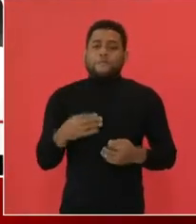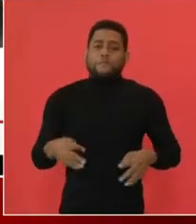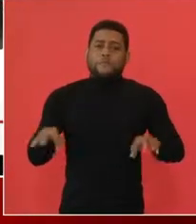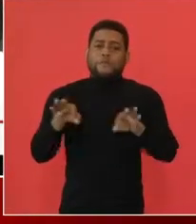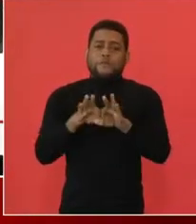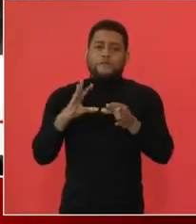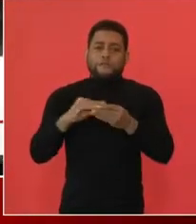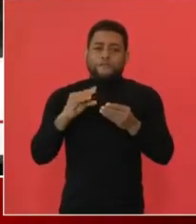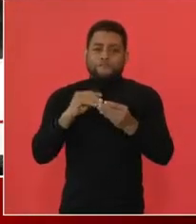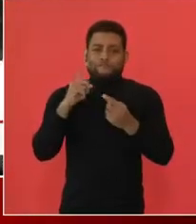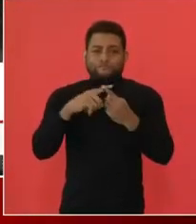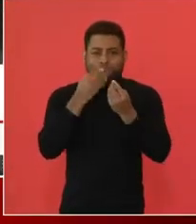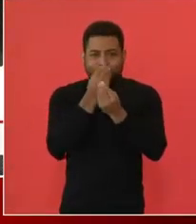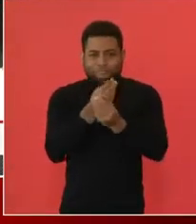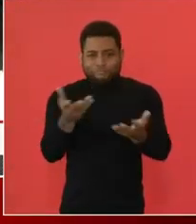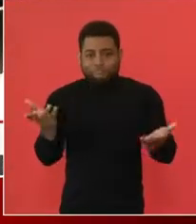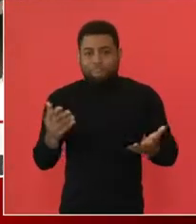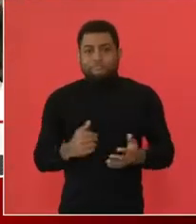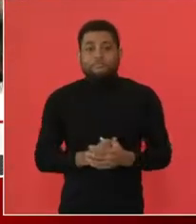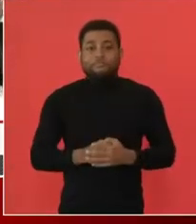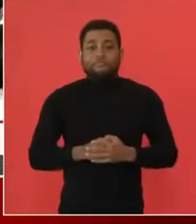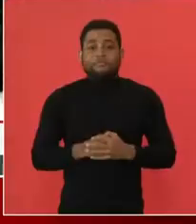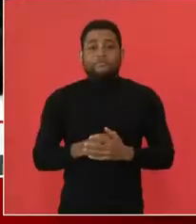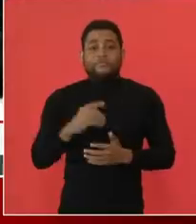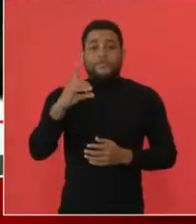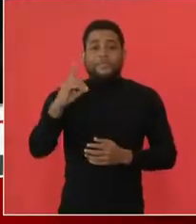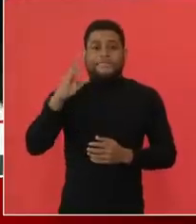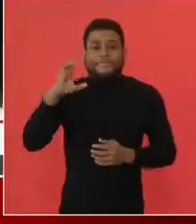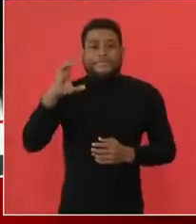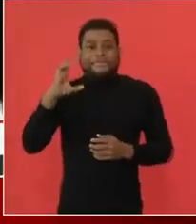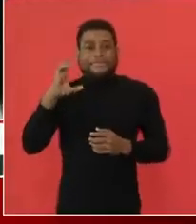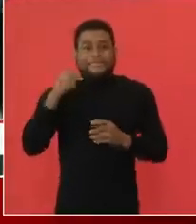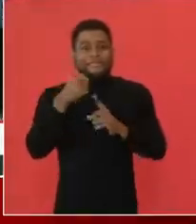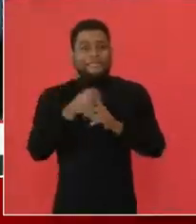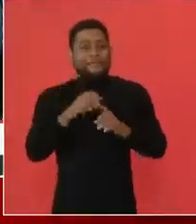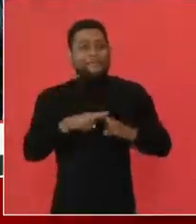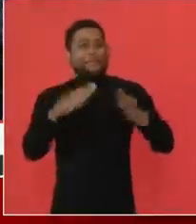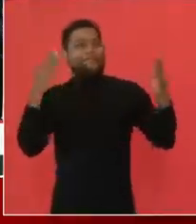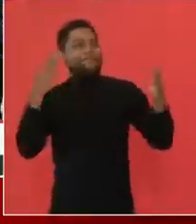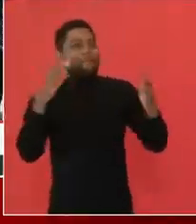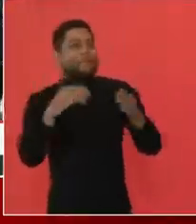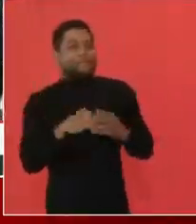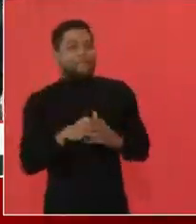everyone. DC is open.